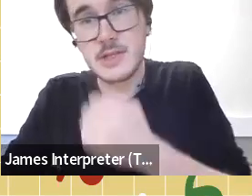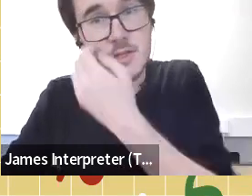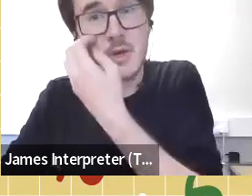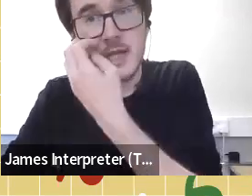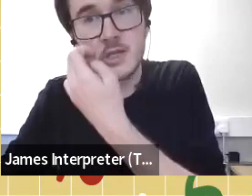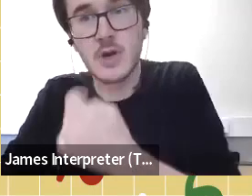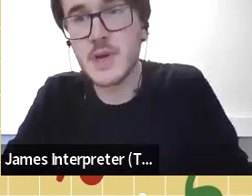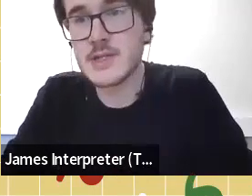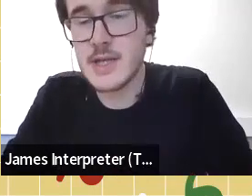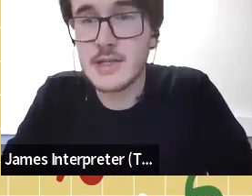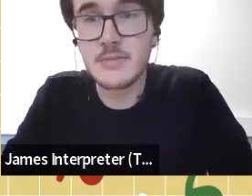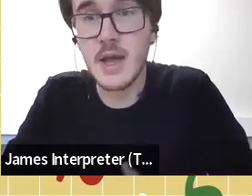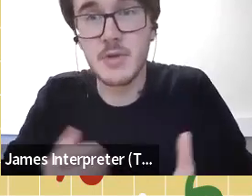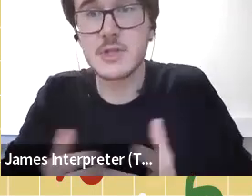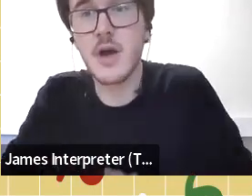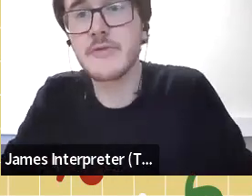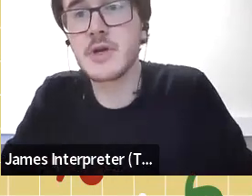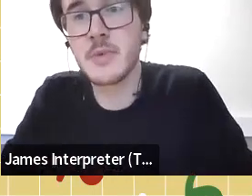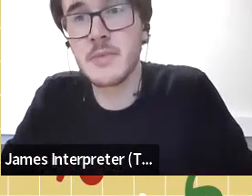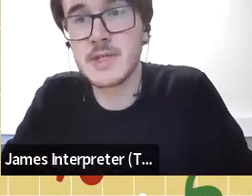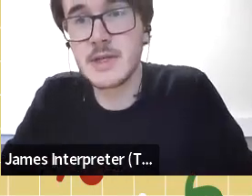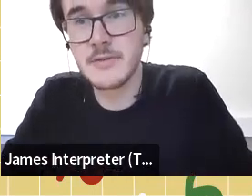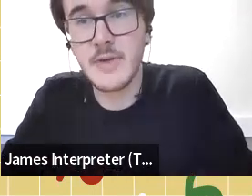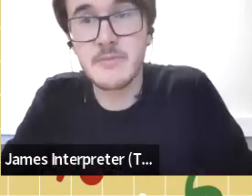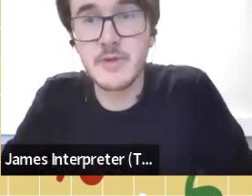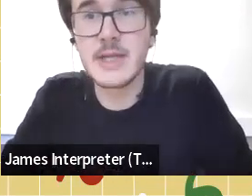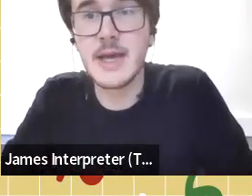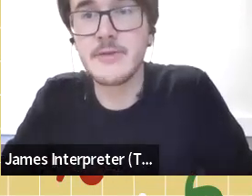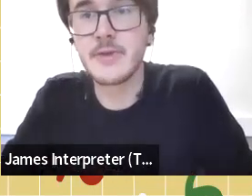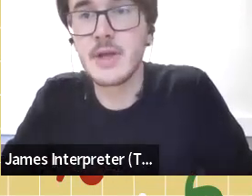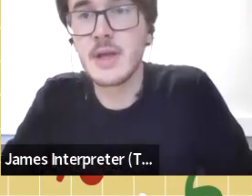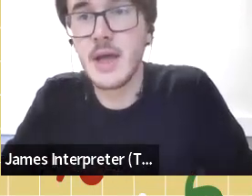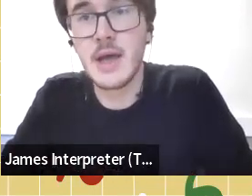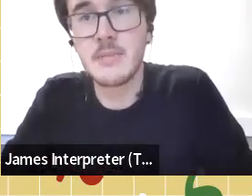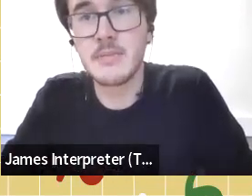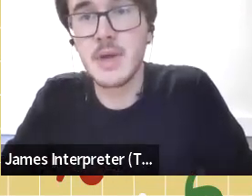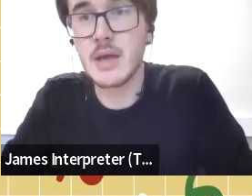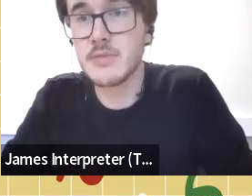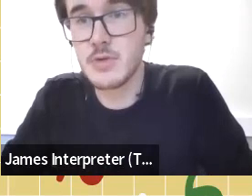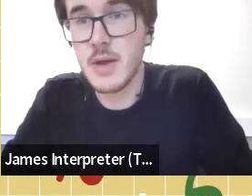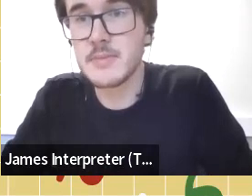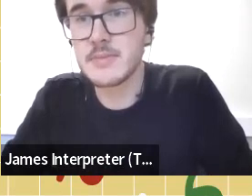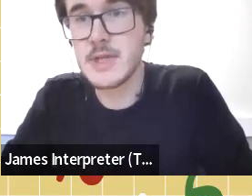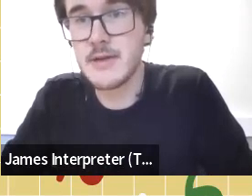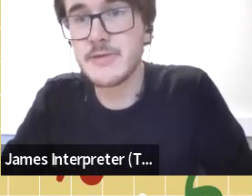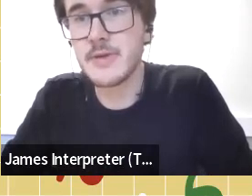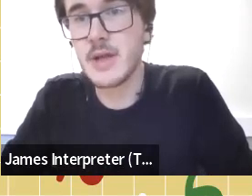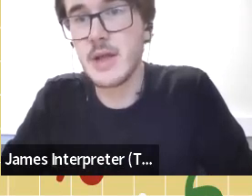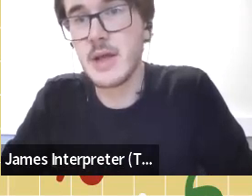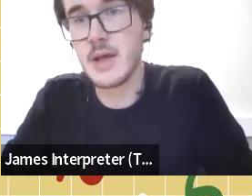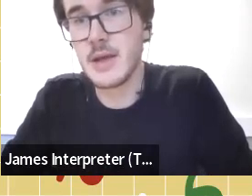So this is just going to be a short presentation. I'm going to start off talking about myself. I'm fully deaf. I grew up